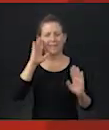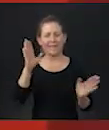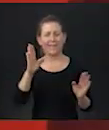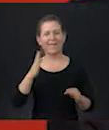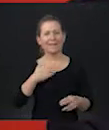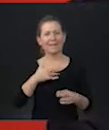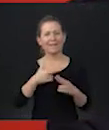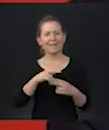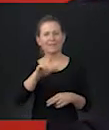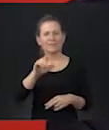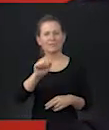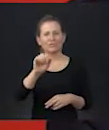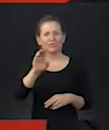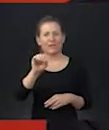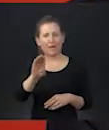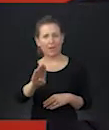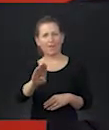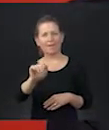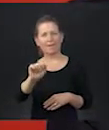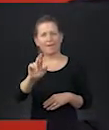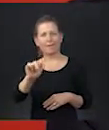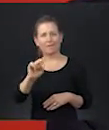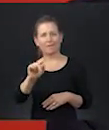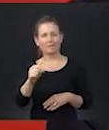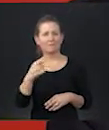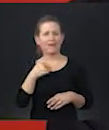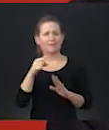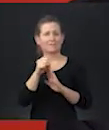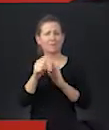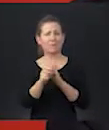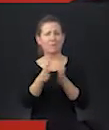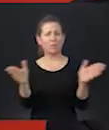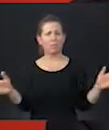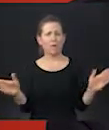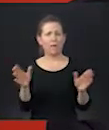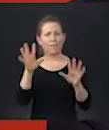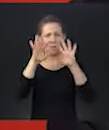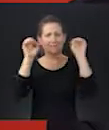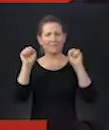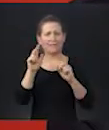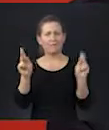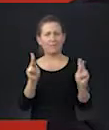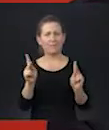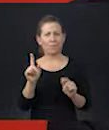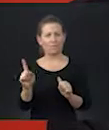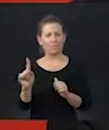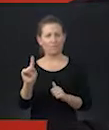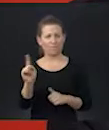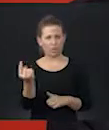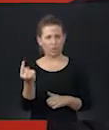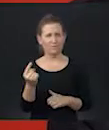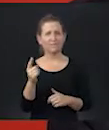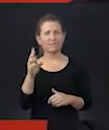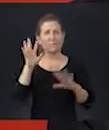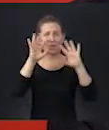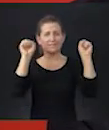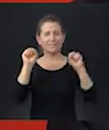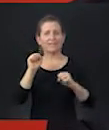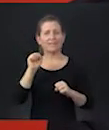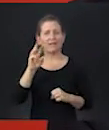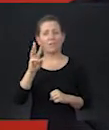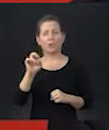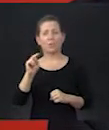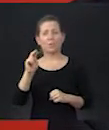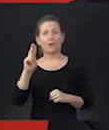Hi, I am Jacob Arant. I am the statewide president of People First, the president of Winnemucca chapter of People